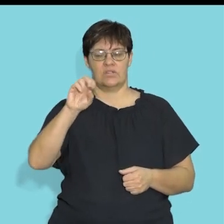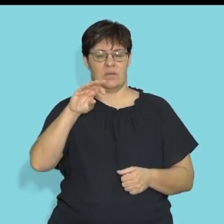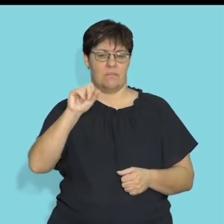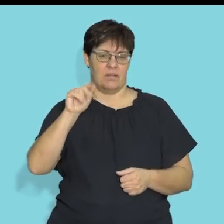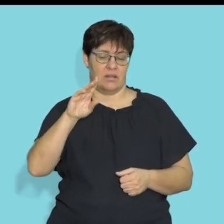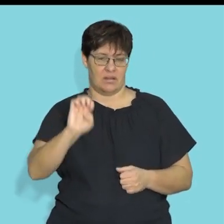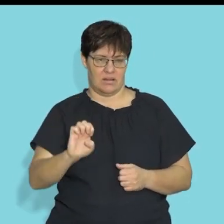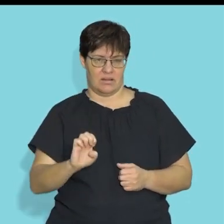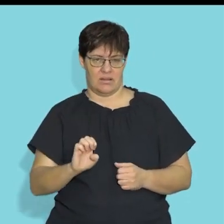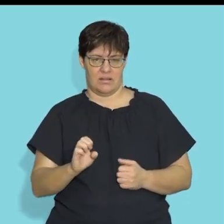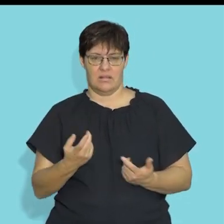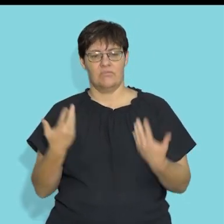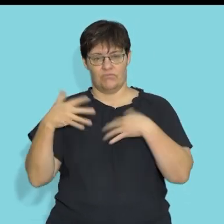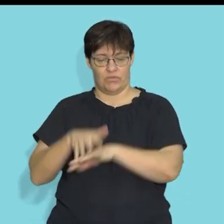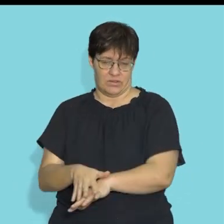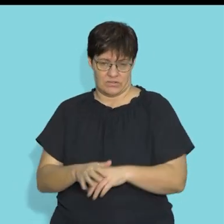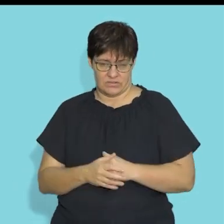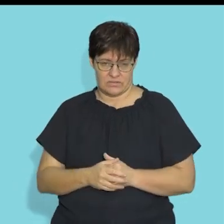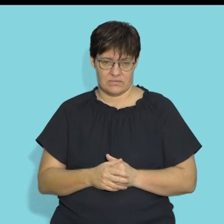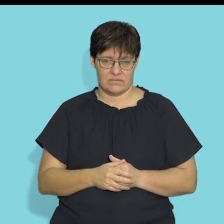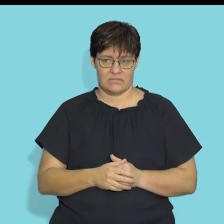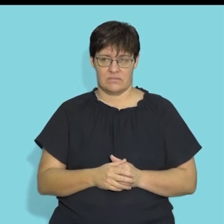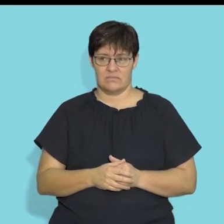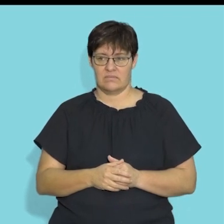irreversible reaction.